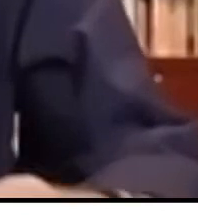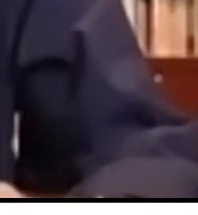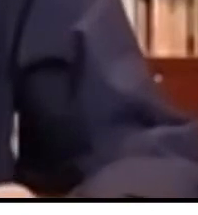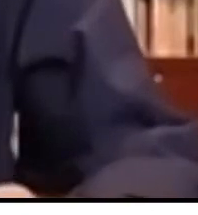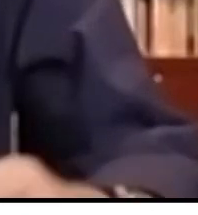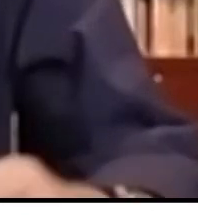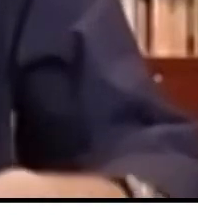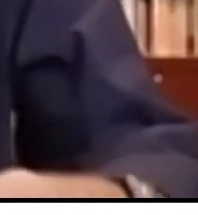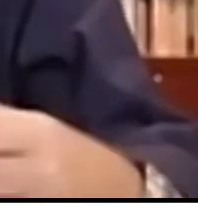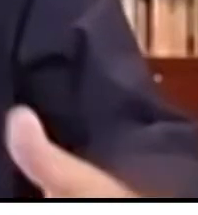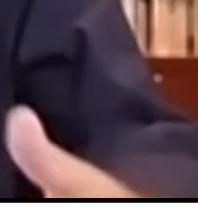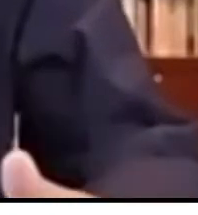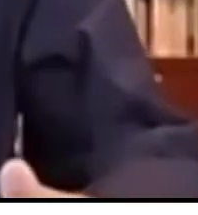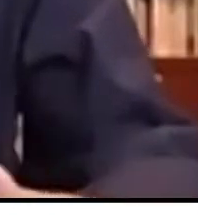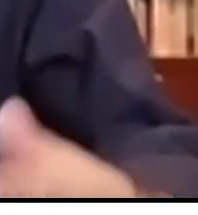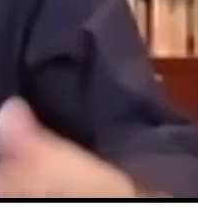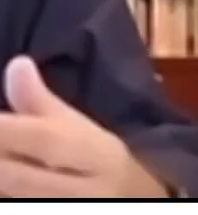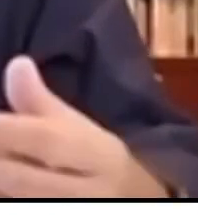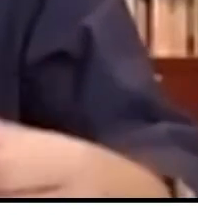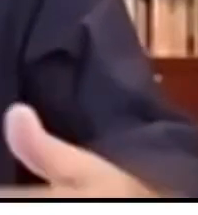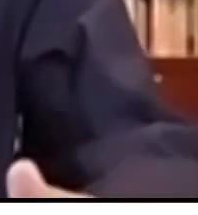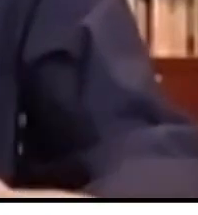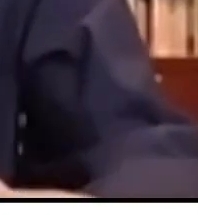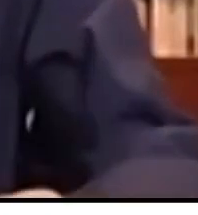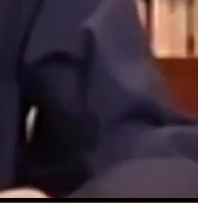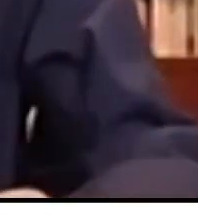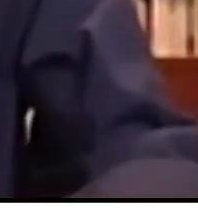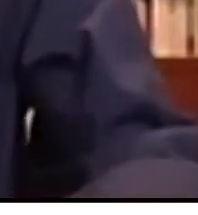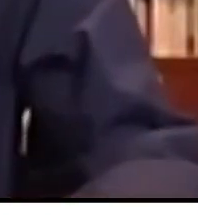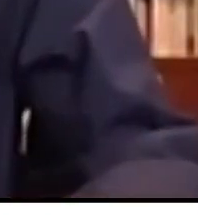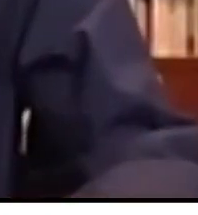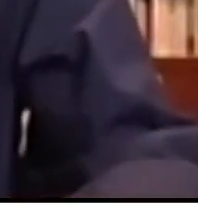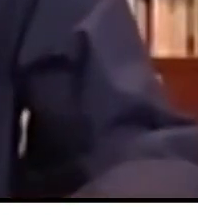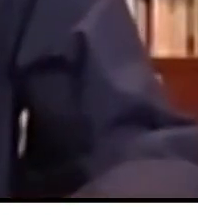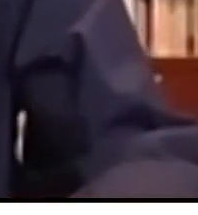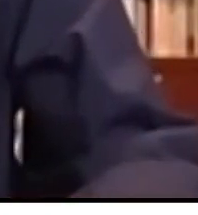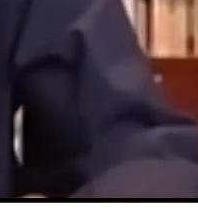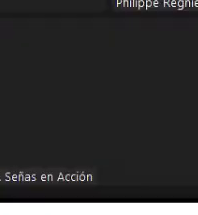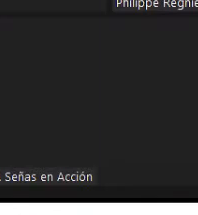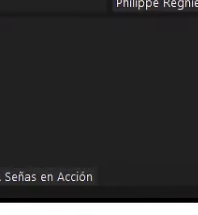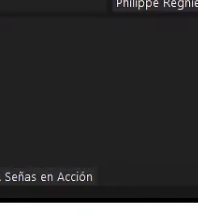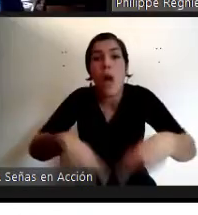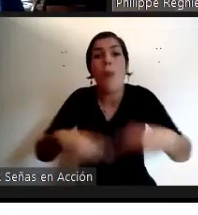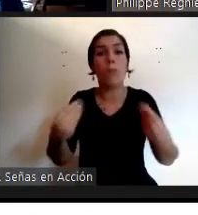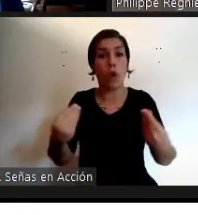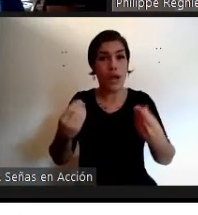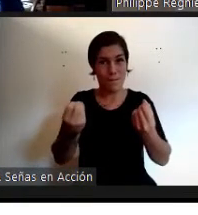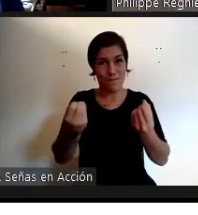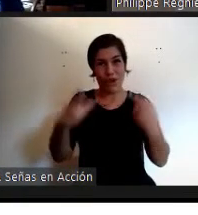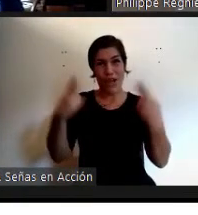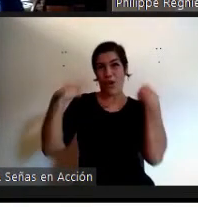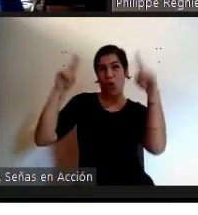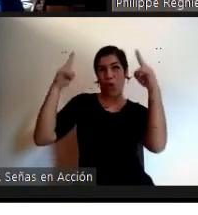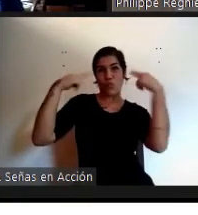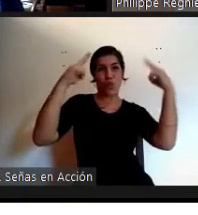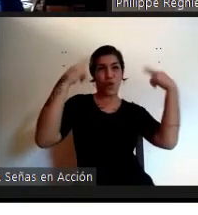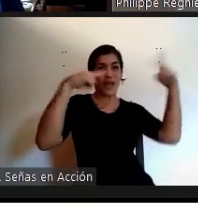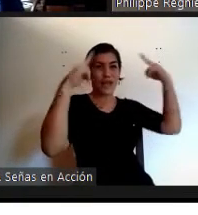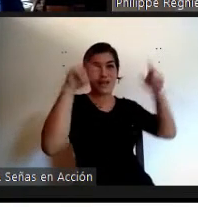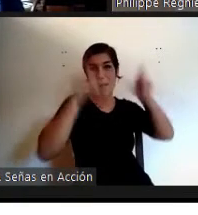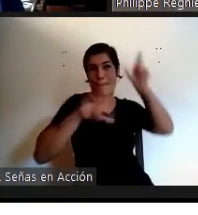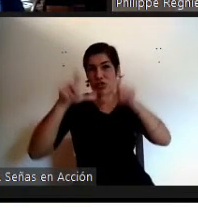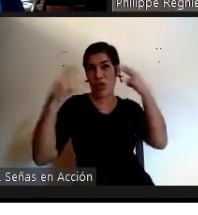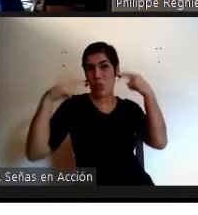about culture and tourism? It's far better for tourists to be able to go to